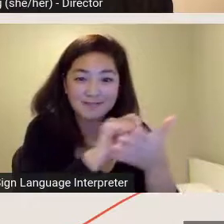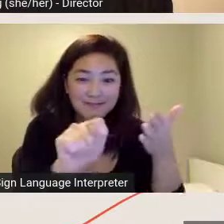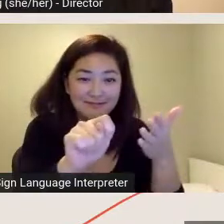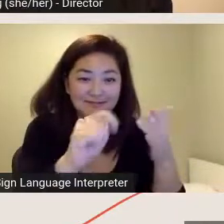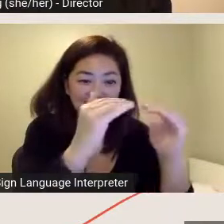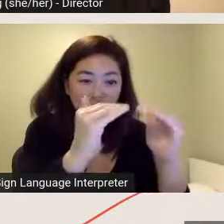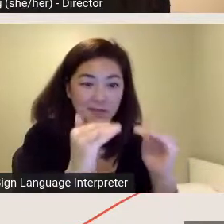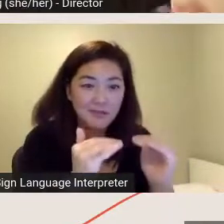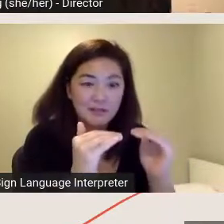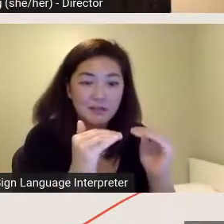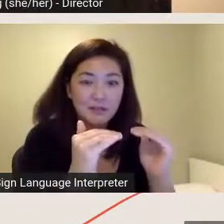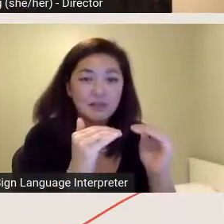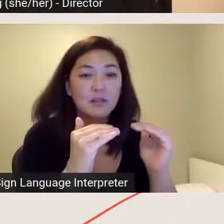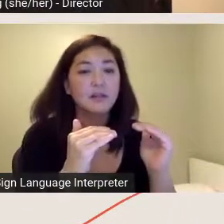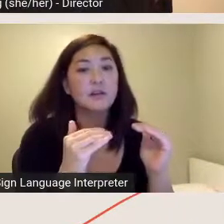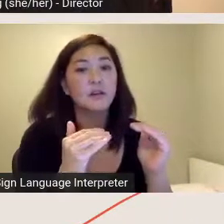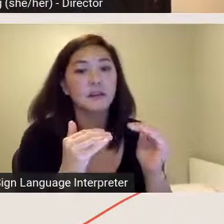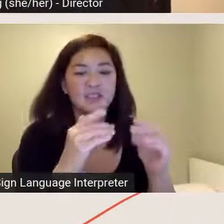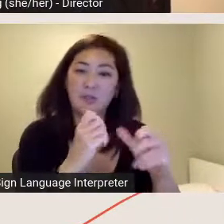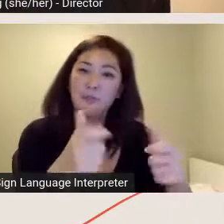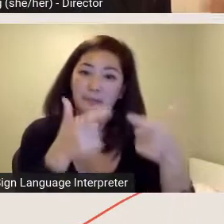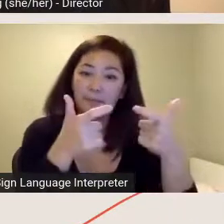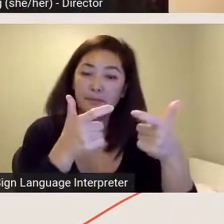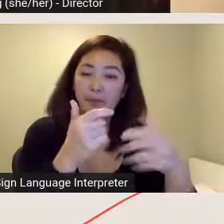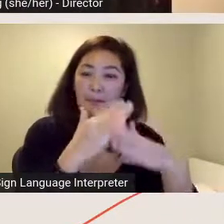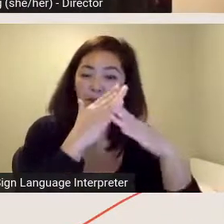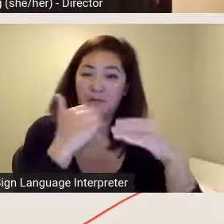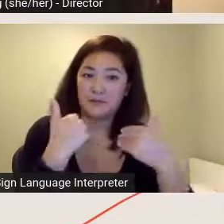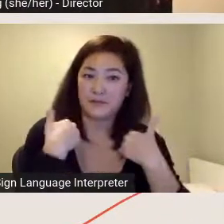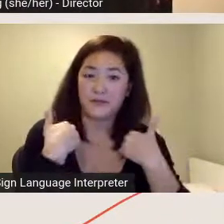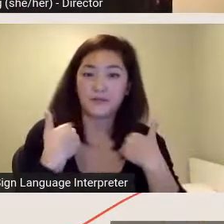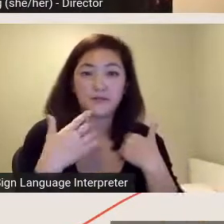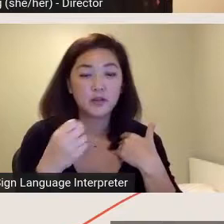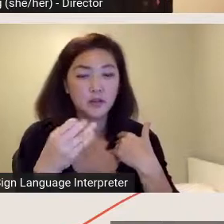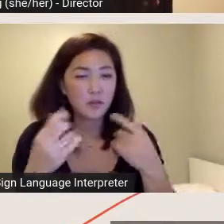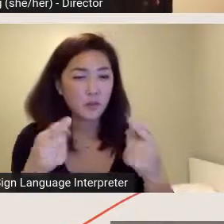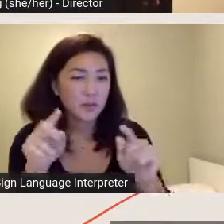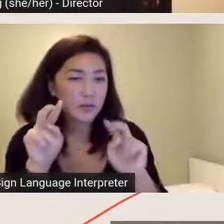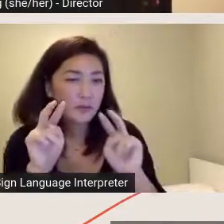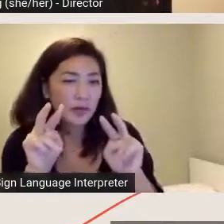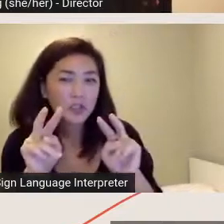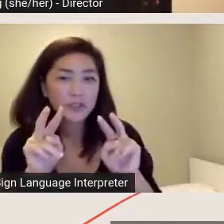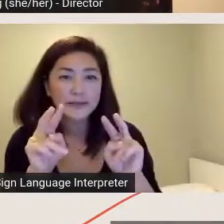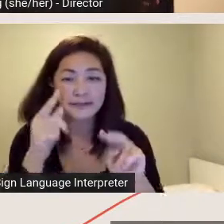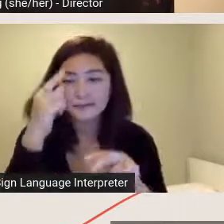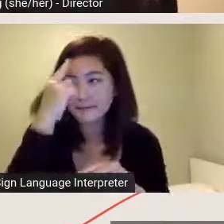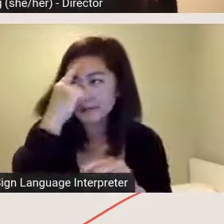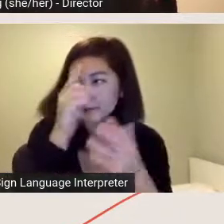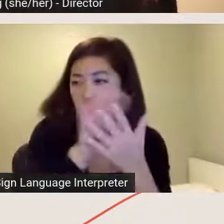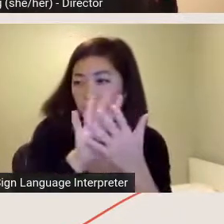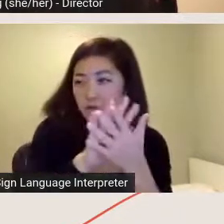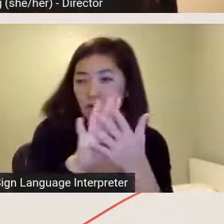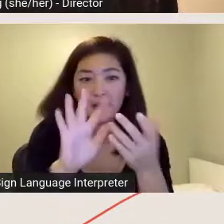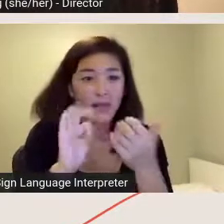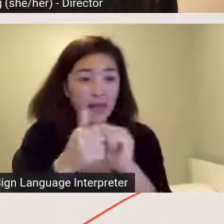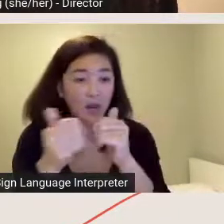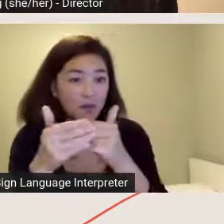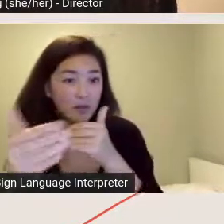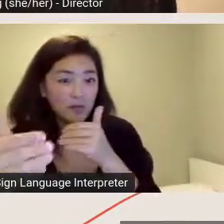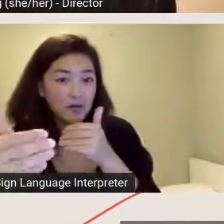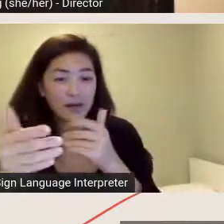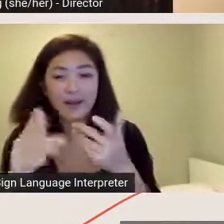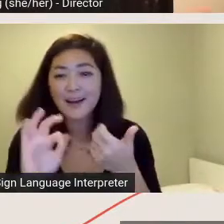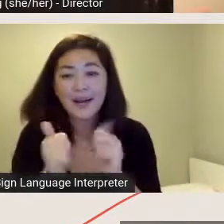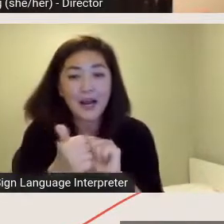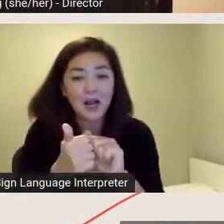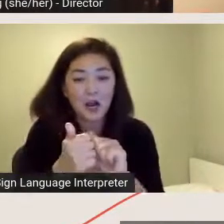an issue. And one of the things that I think is important to think about when watching the film and thinking about how we move forward is how we use language.